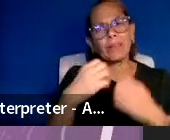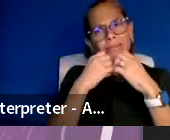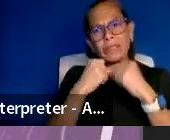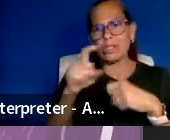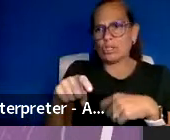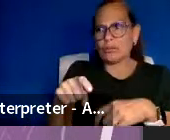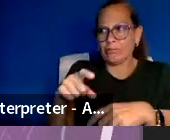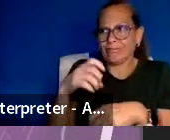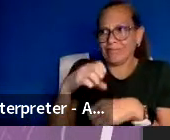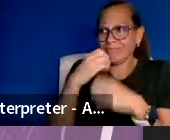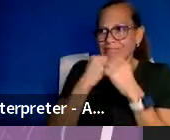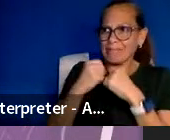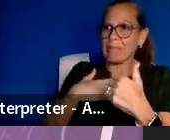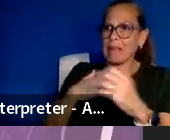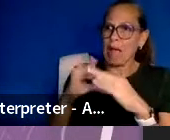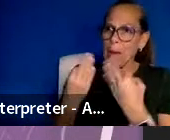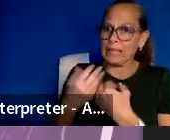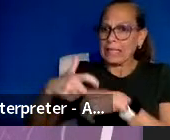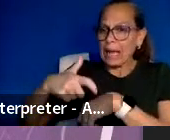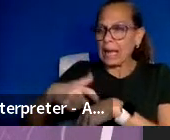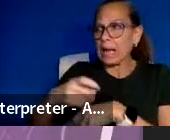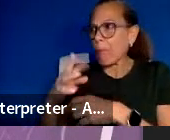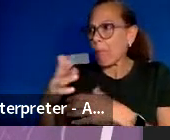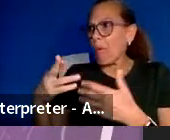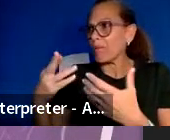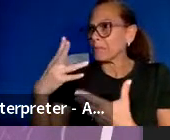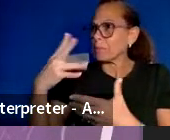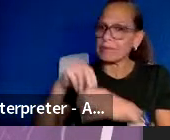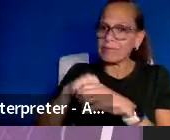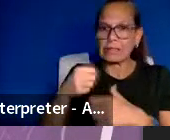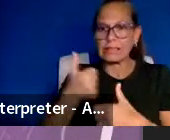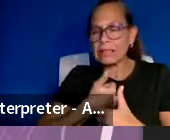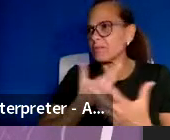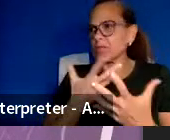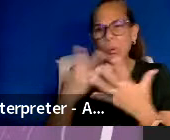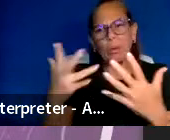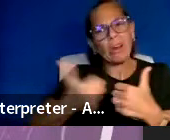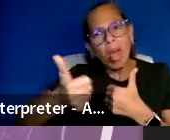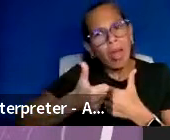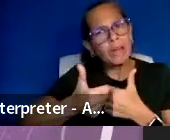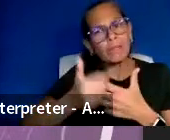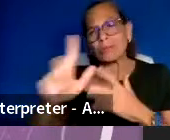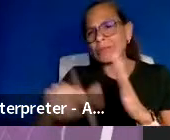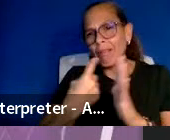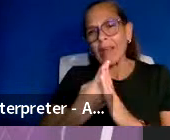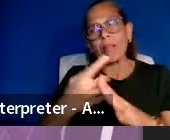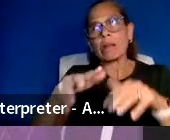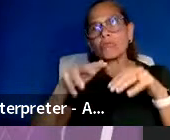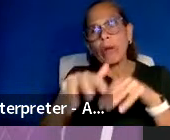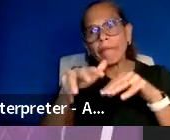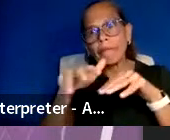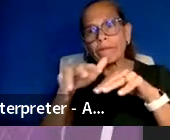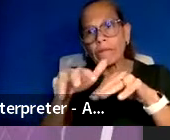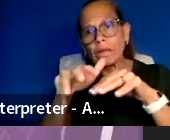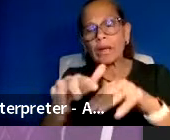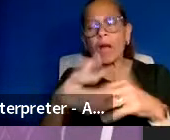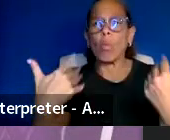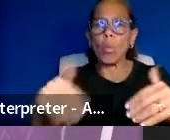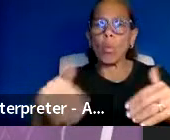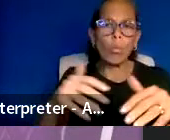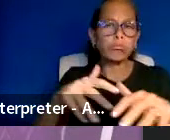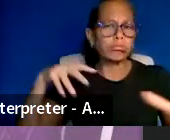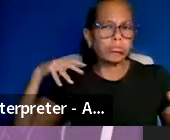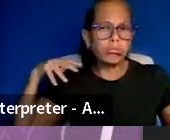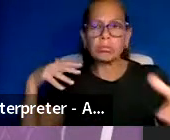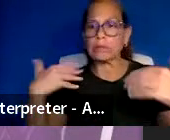with our family and also time that we can invest in ourselves as well. And being in traffic, as we all know, can be very, very